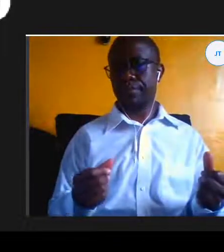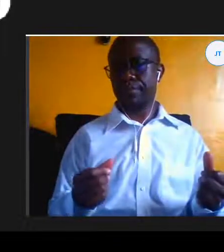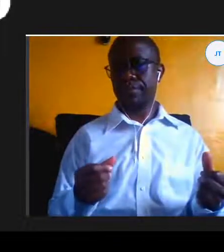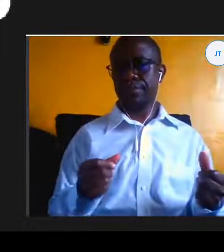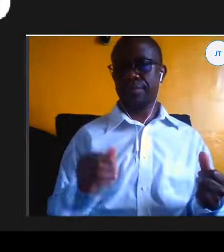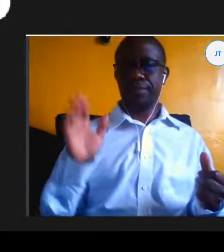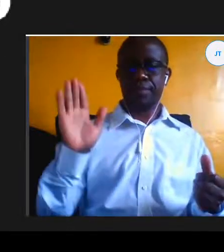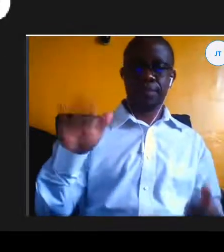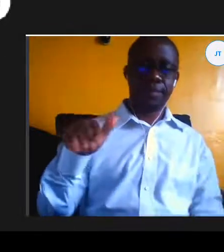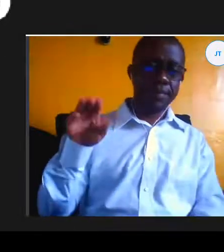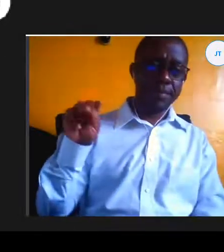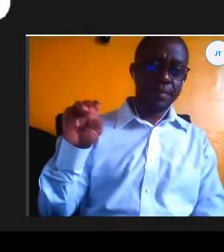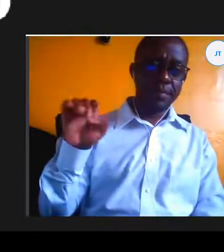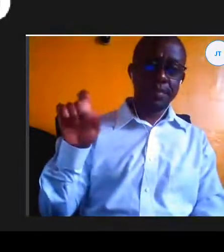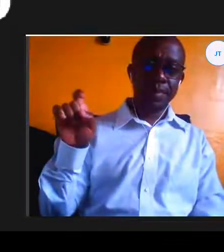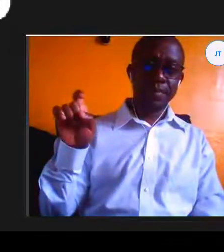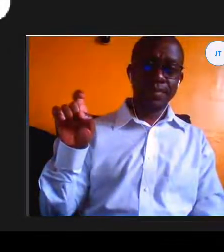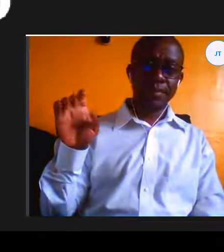Maximilian?